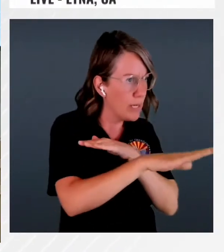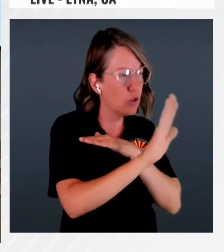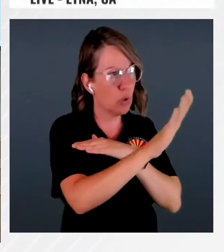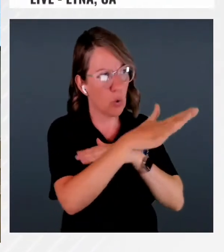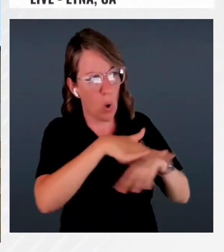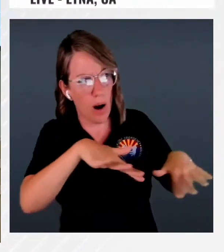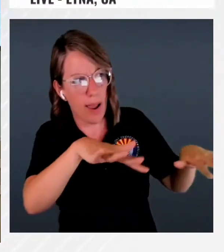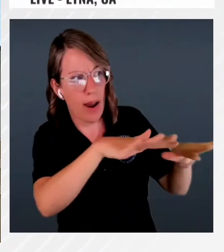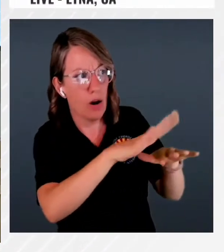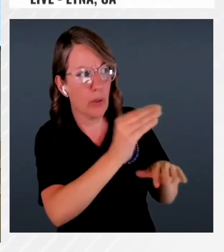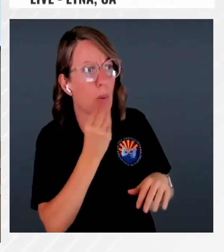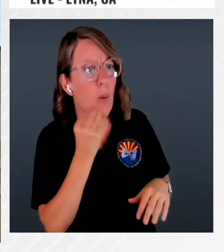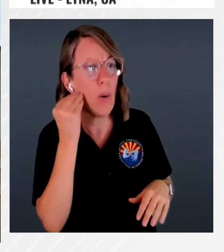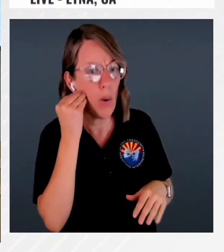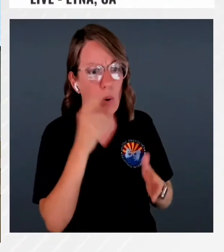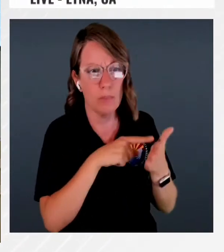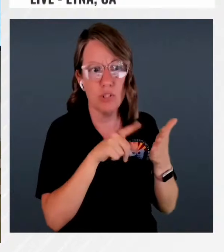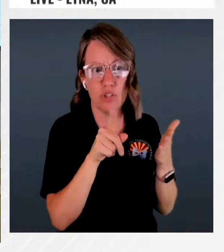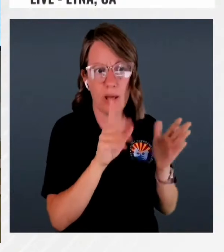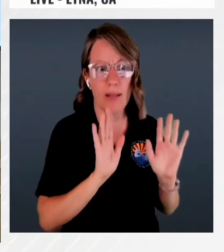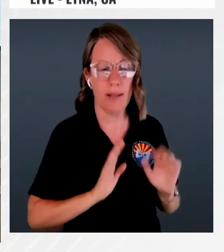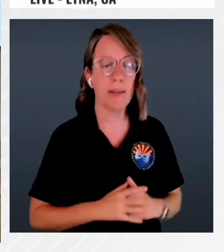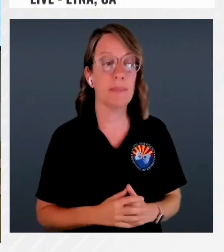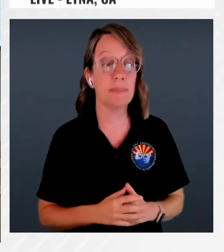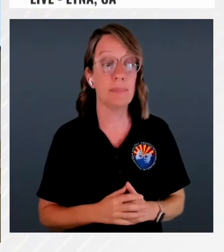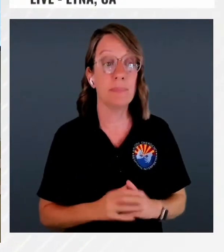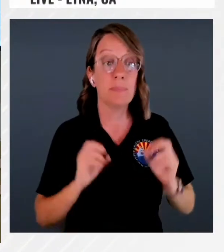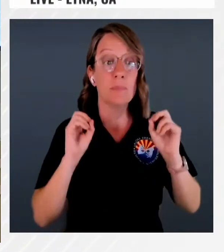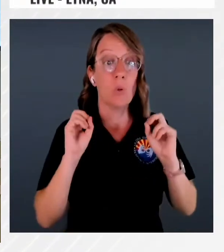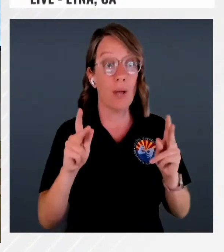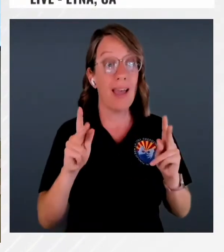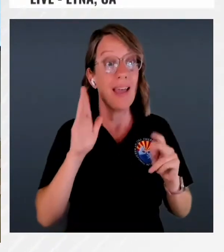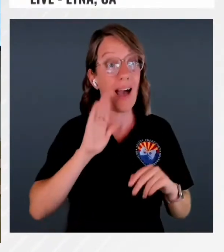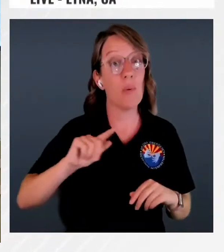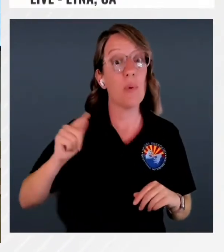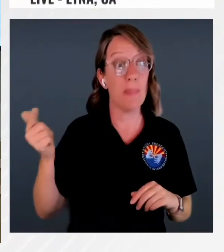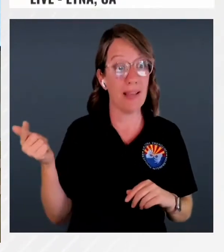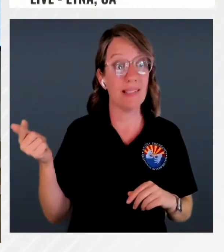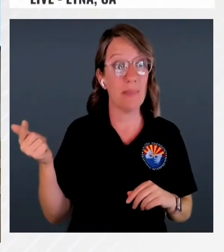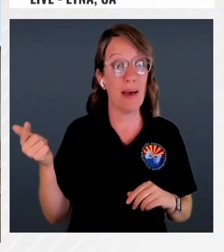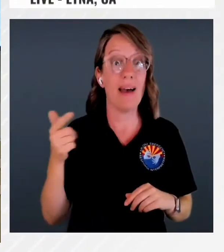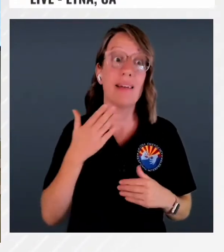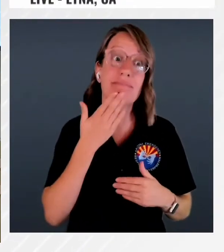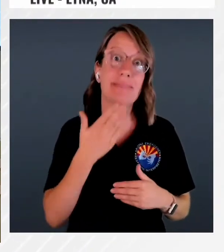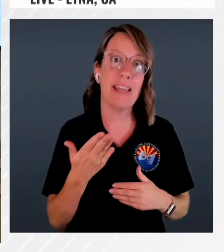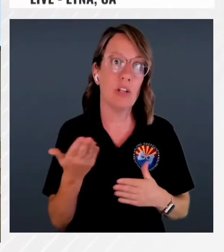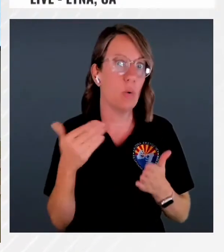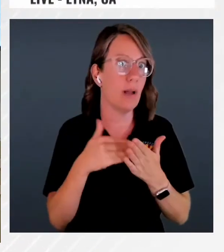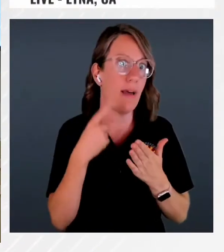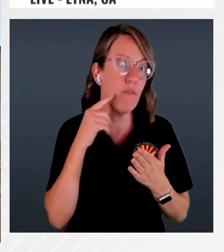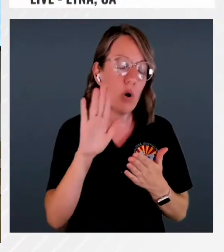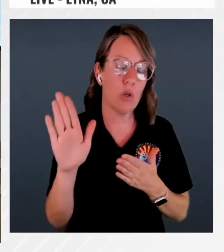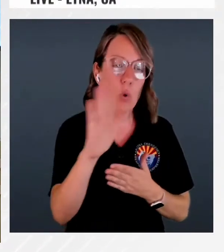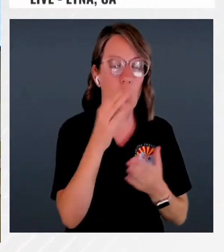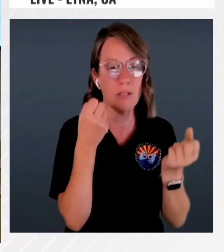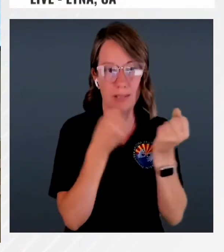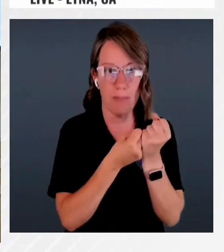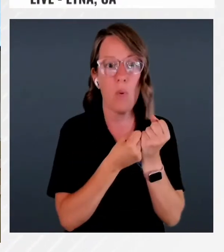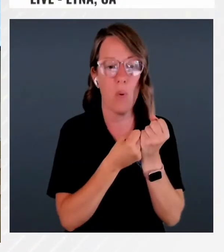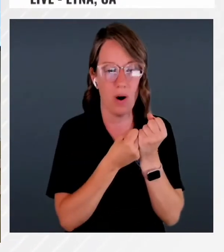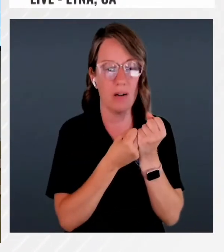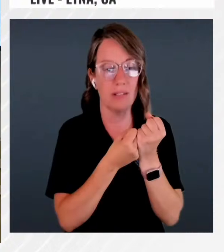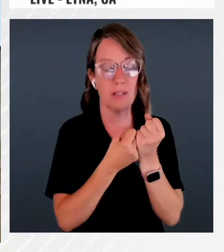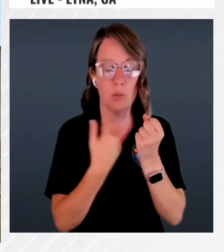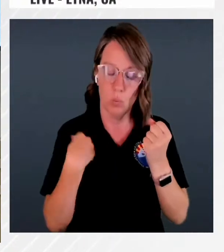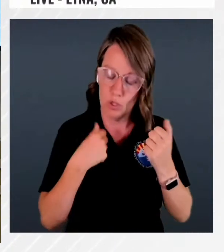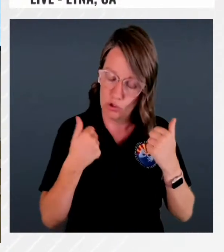to. And with that, I will pass it back. I appreciate everyone's, again, support, and we are doing everything we can